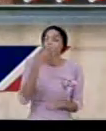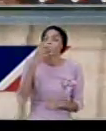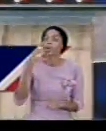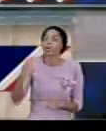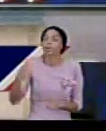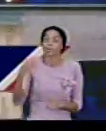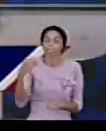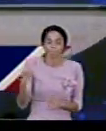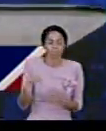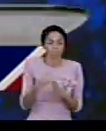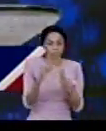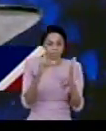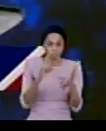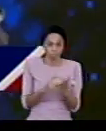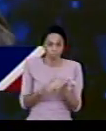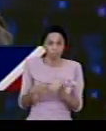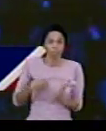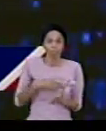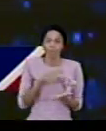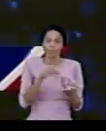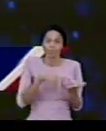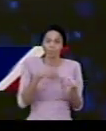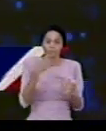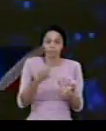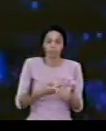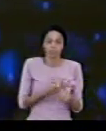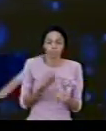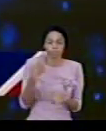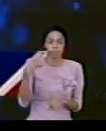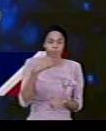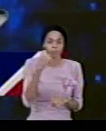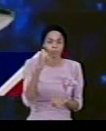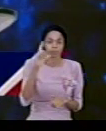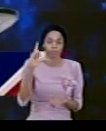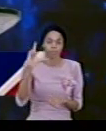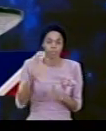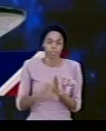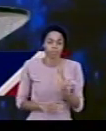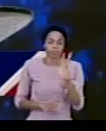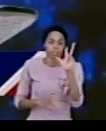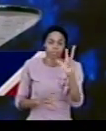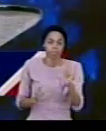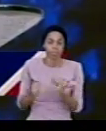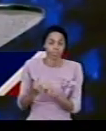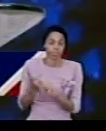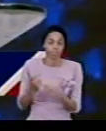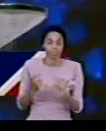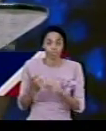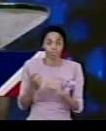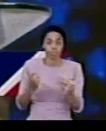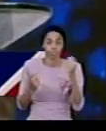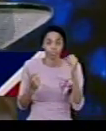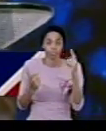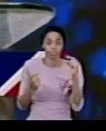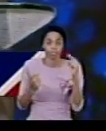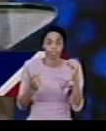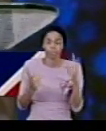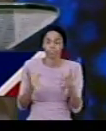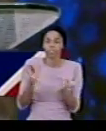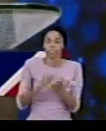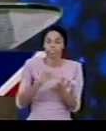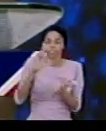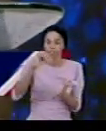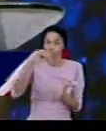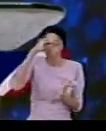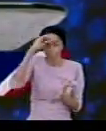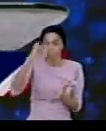curse of the law. We're reading from Galatians chapter 3, verse 11. And that no man